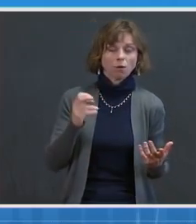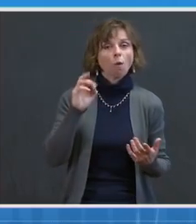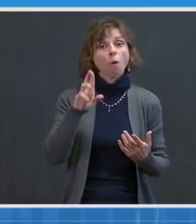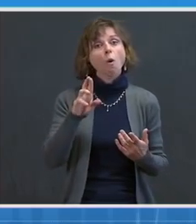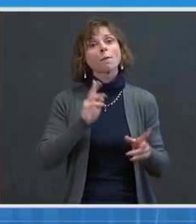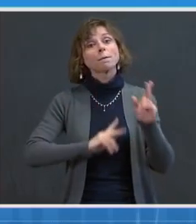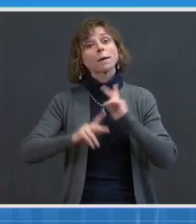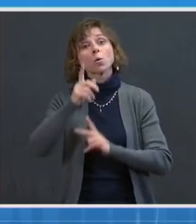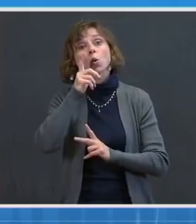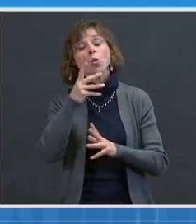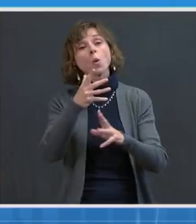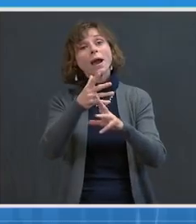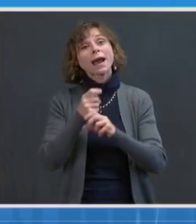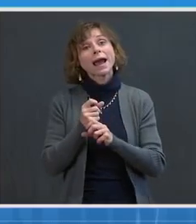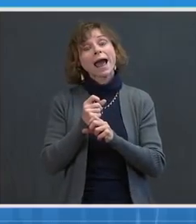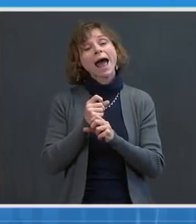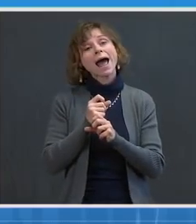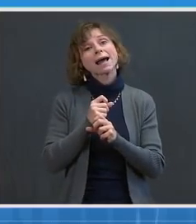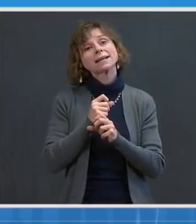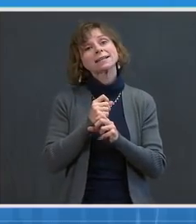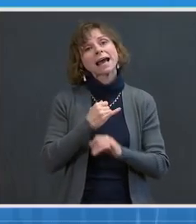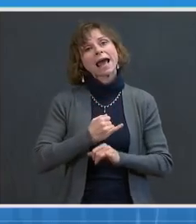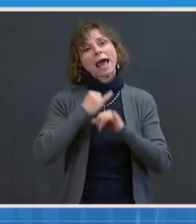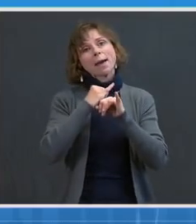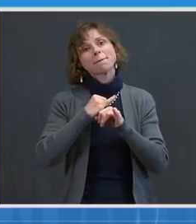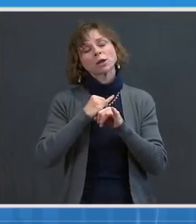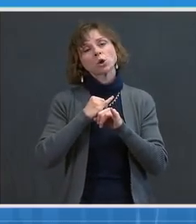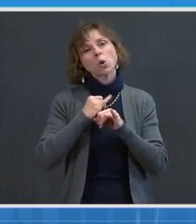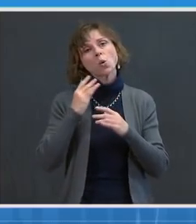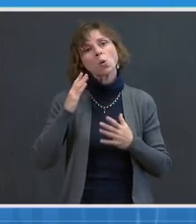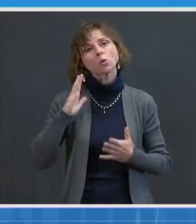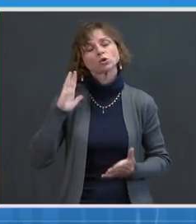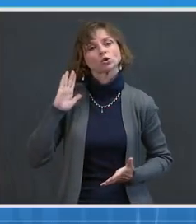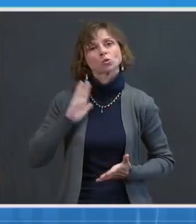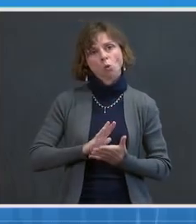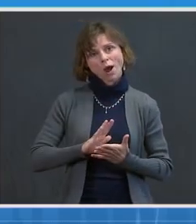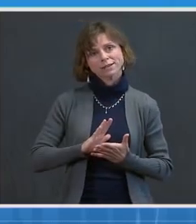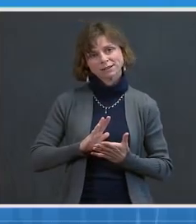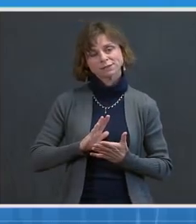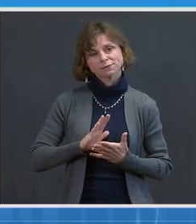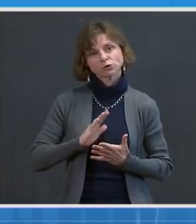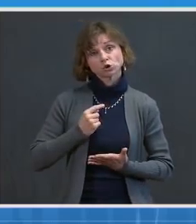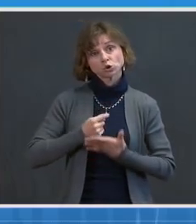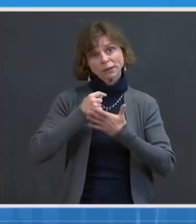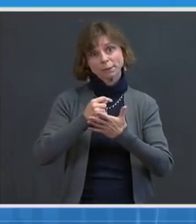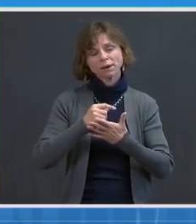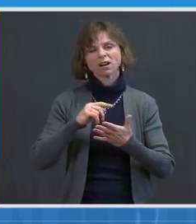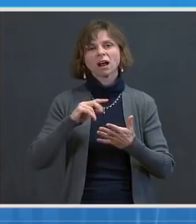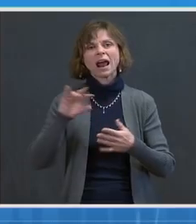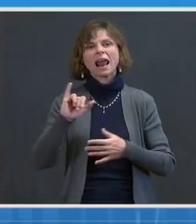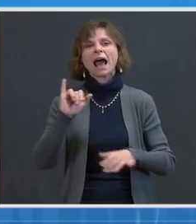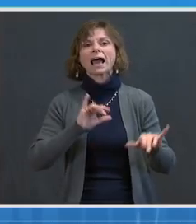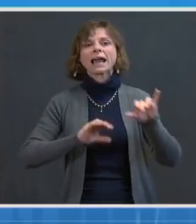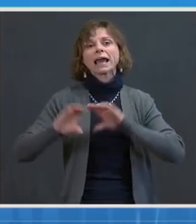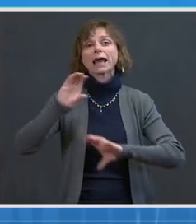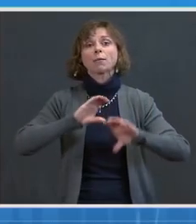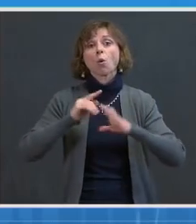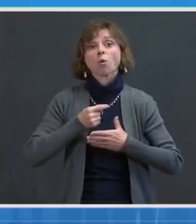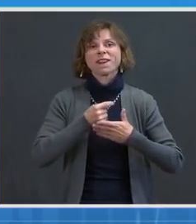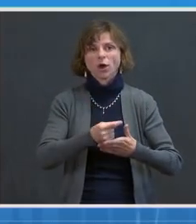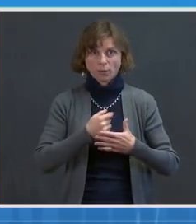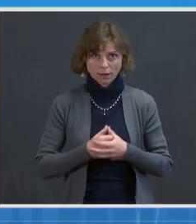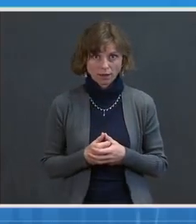individuals who are receiving immunosuppressive treatment or chemotherapy. That could be either due to an underlying